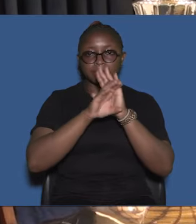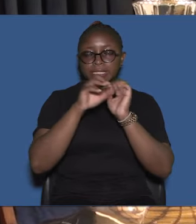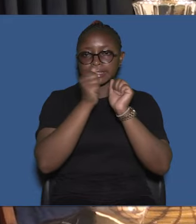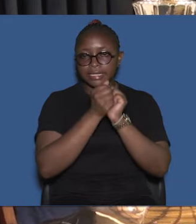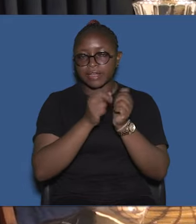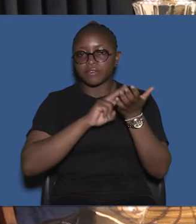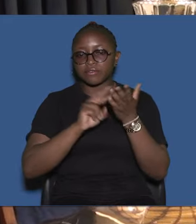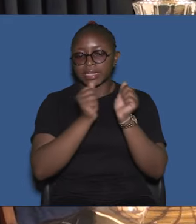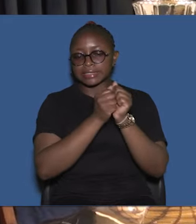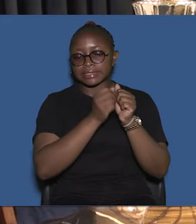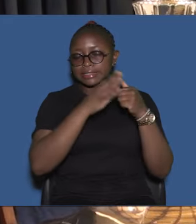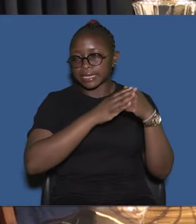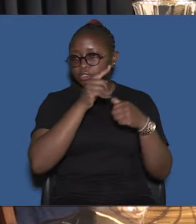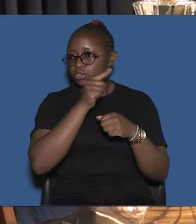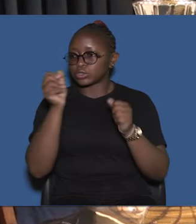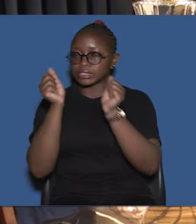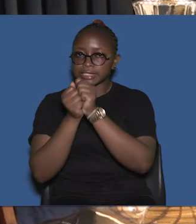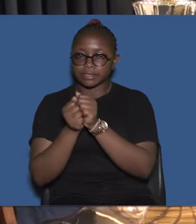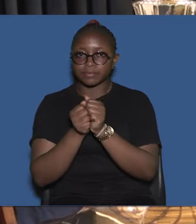you know, anyone who